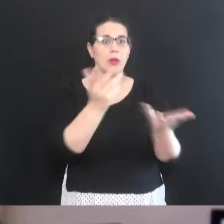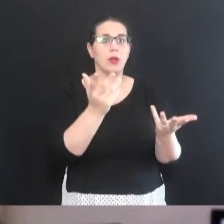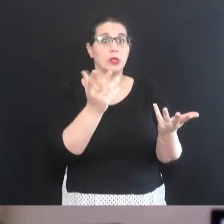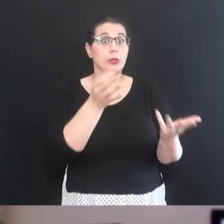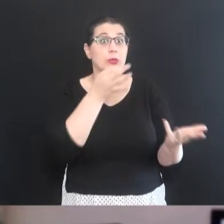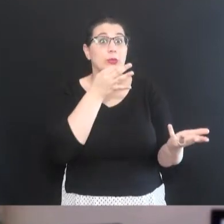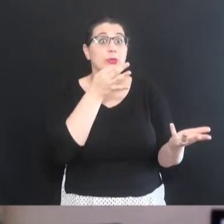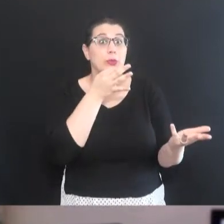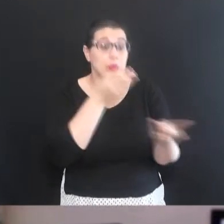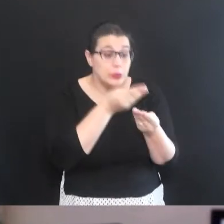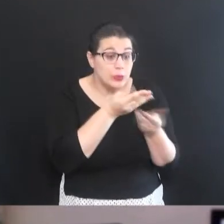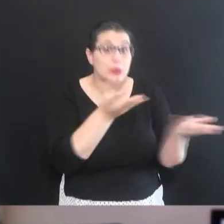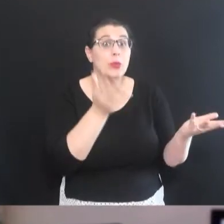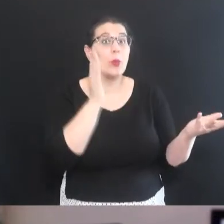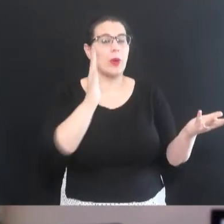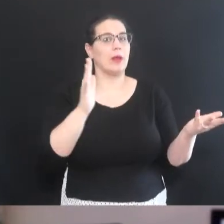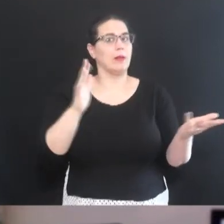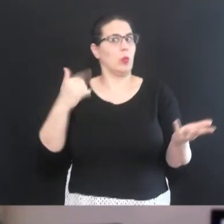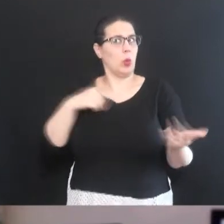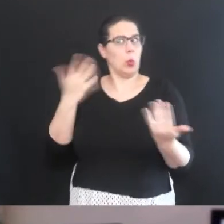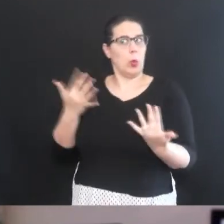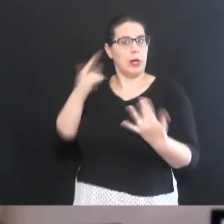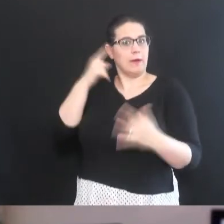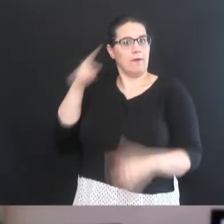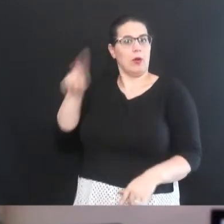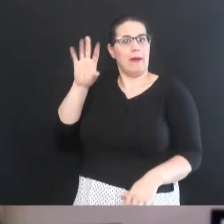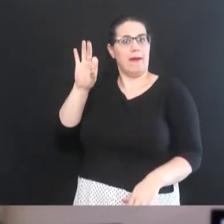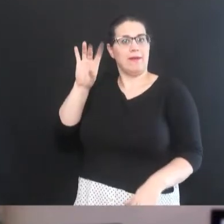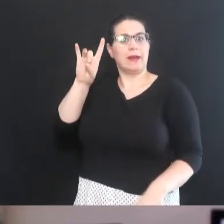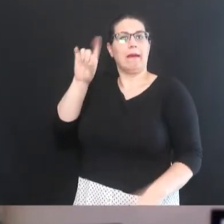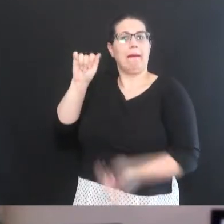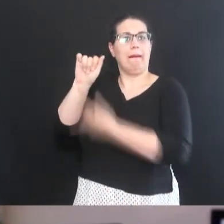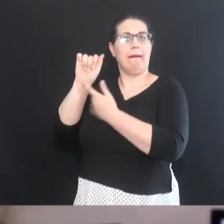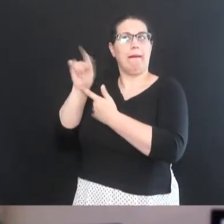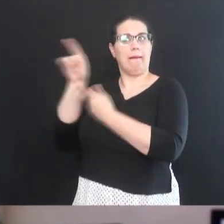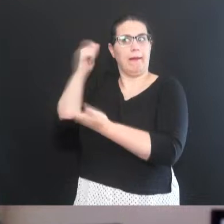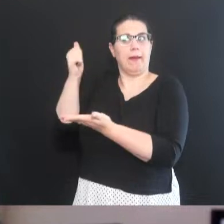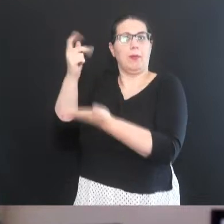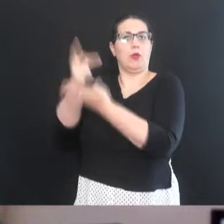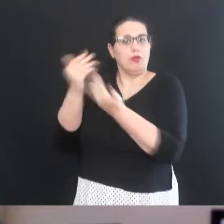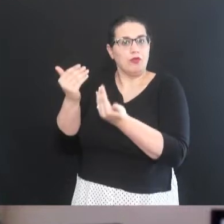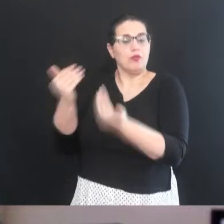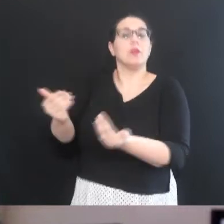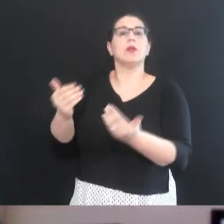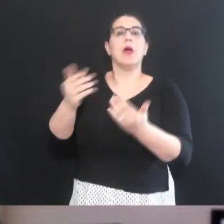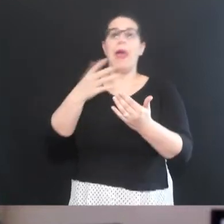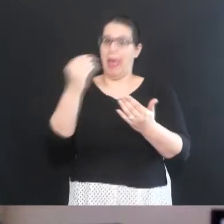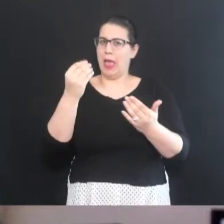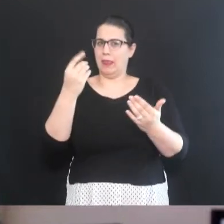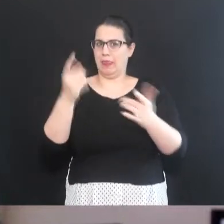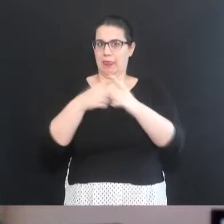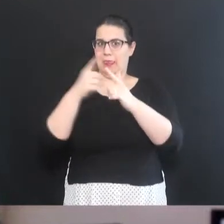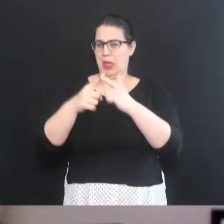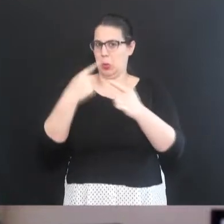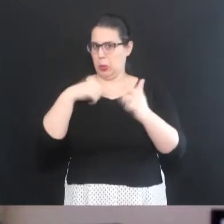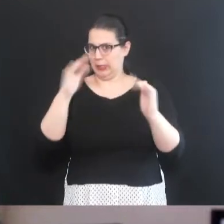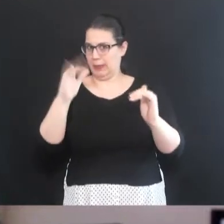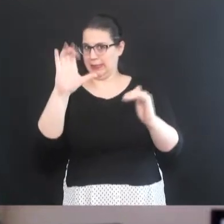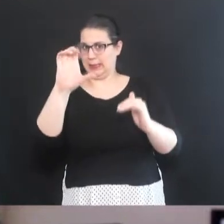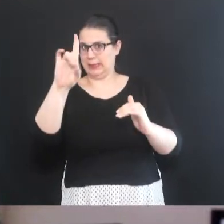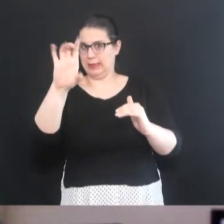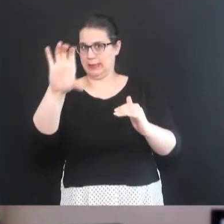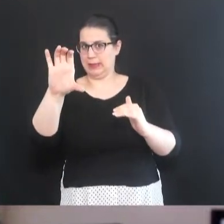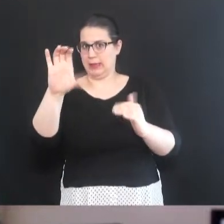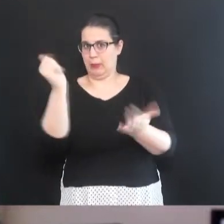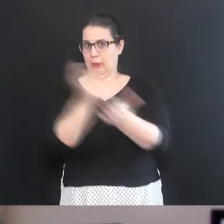soon by the Food and Drug Administration, and would then anticipate the same by the CDC, that early